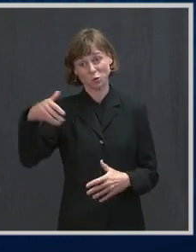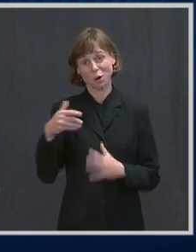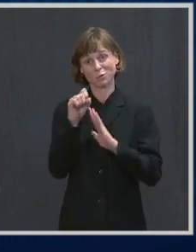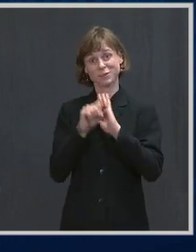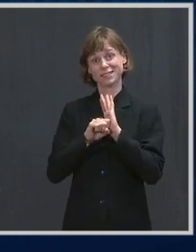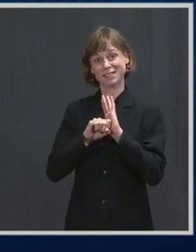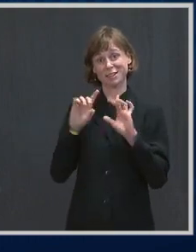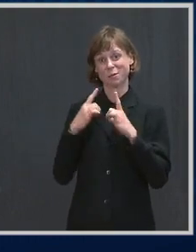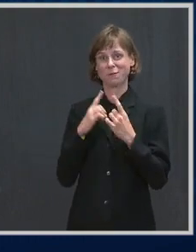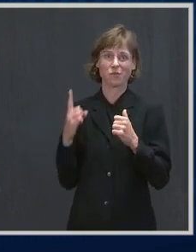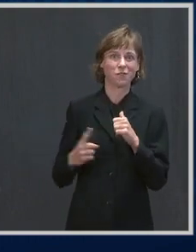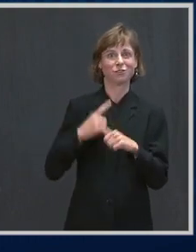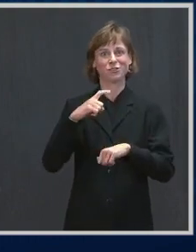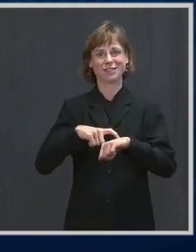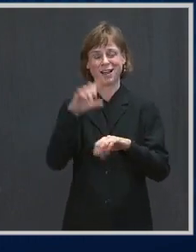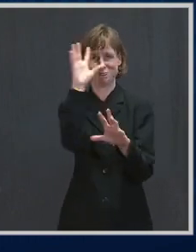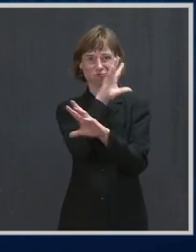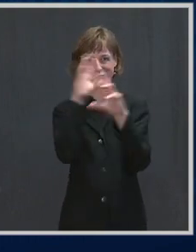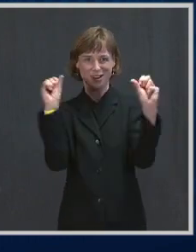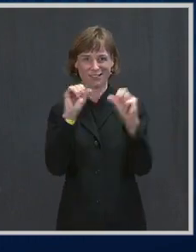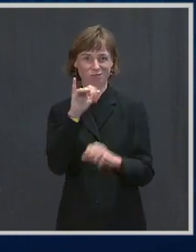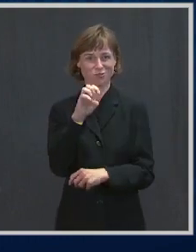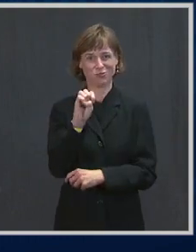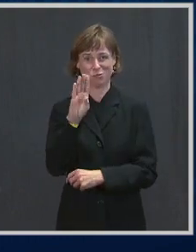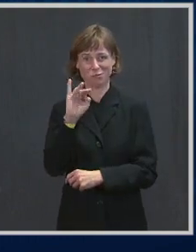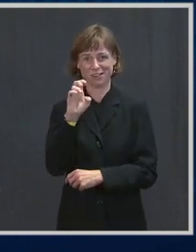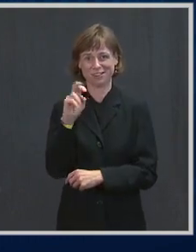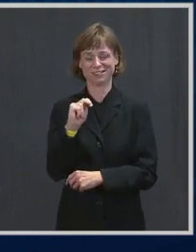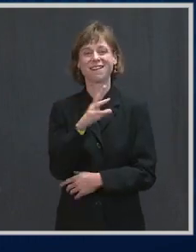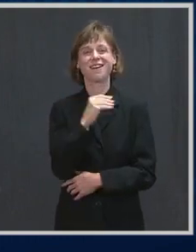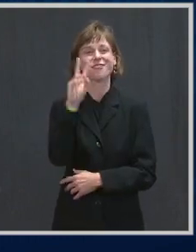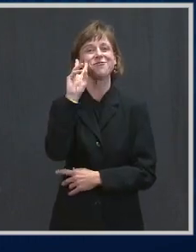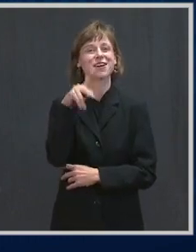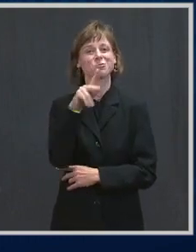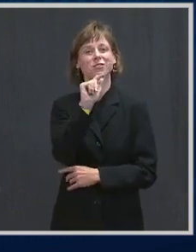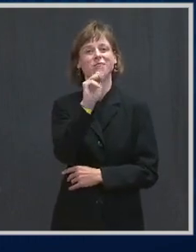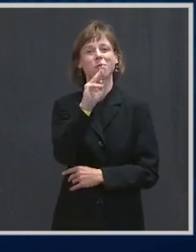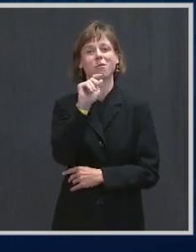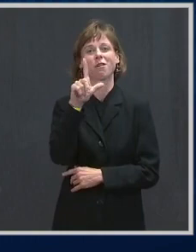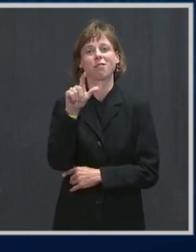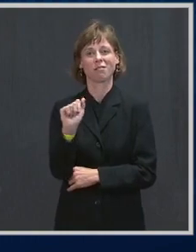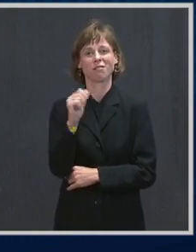time, President Joe Biden and Vice President Kamala Harris.